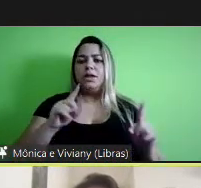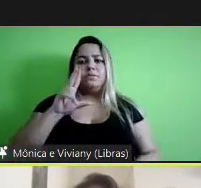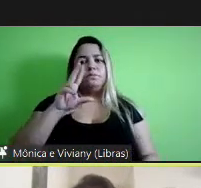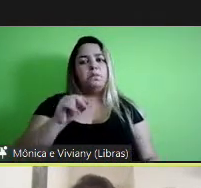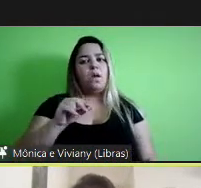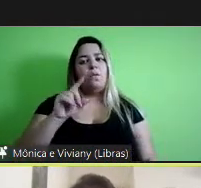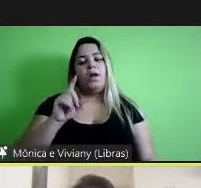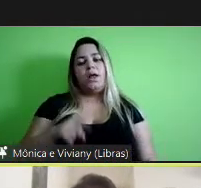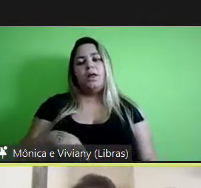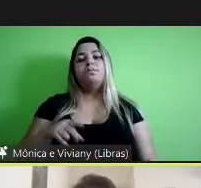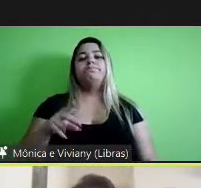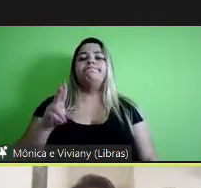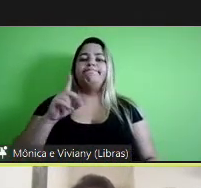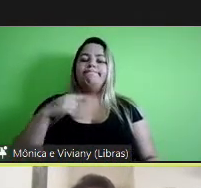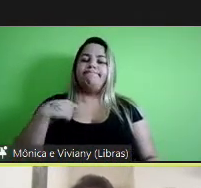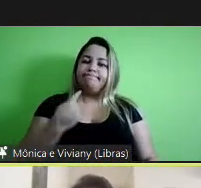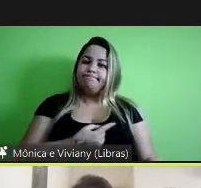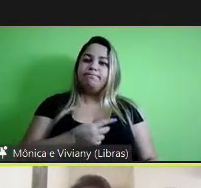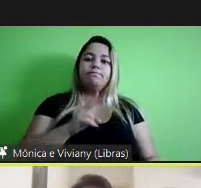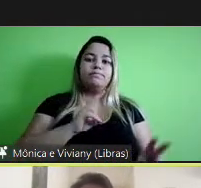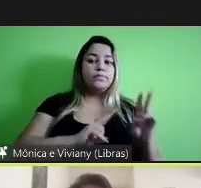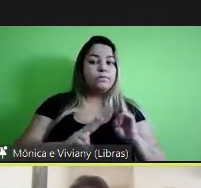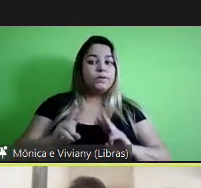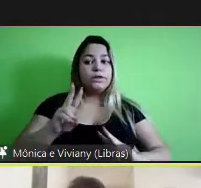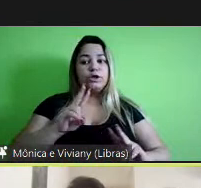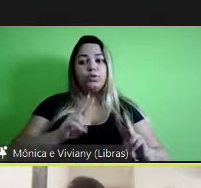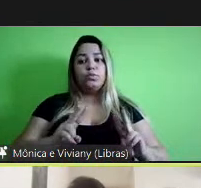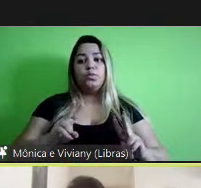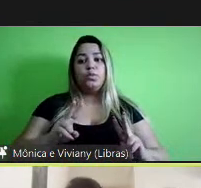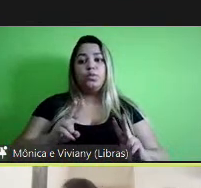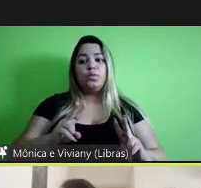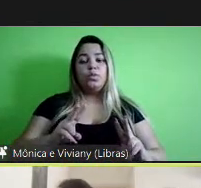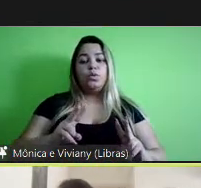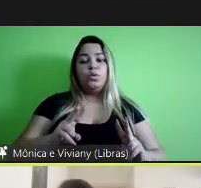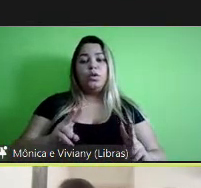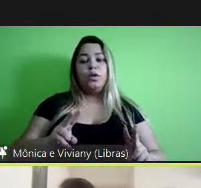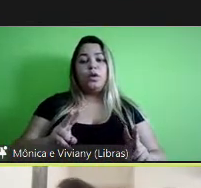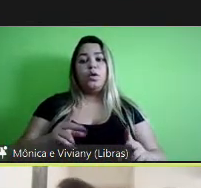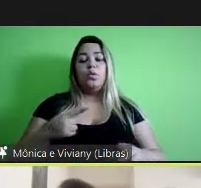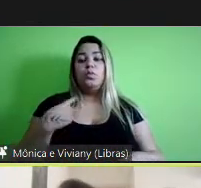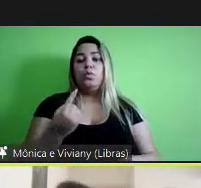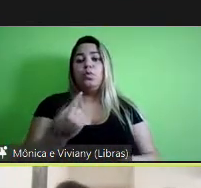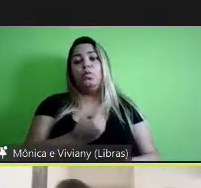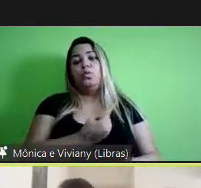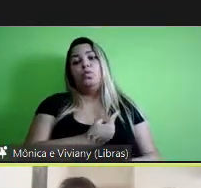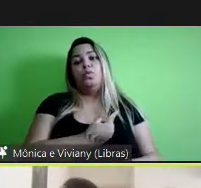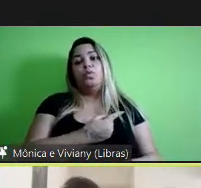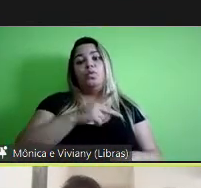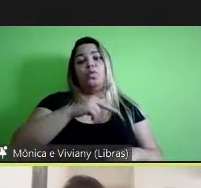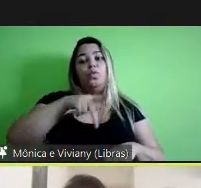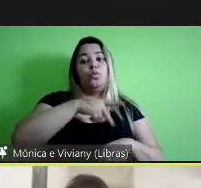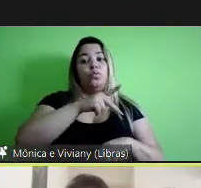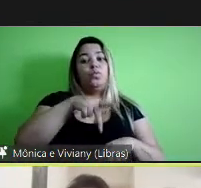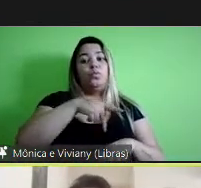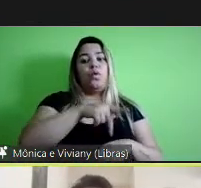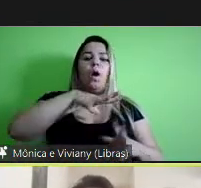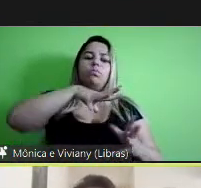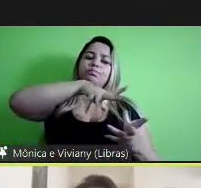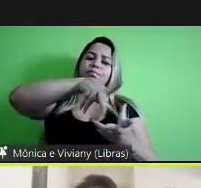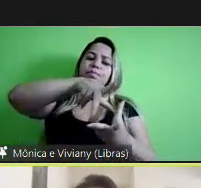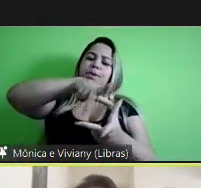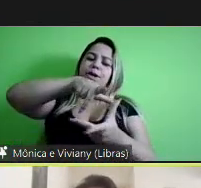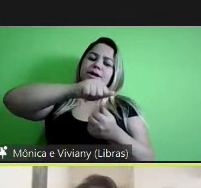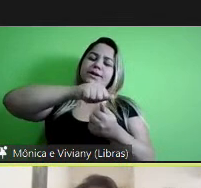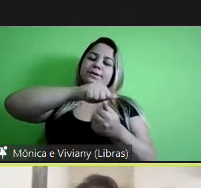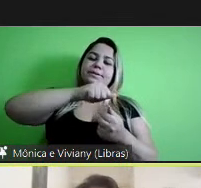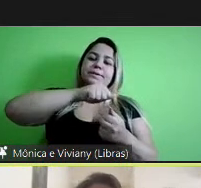not be so relevant, but it might seem not so relevant, but it is because we're causing huge disruptions